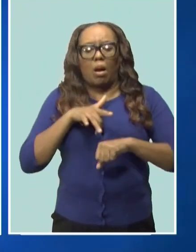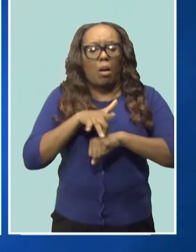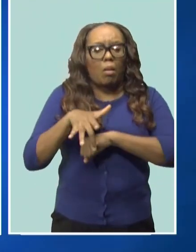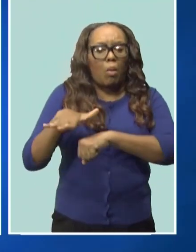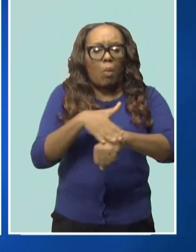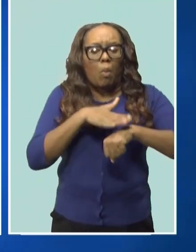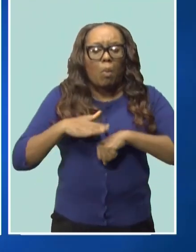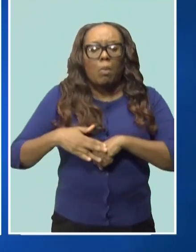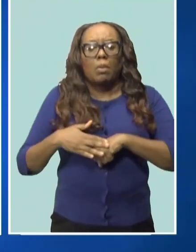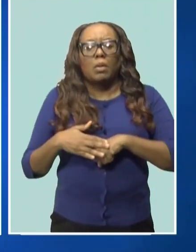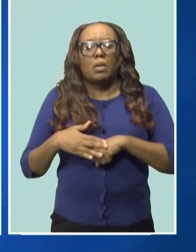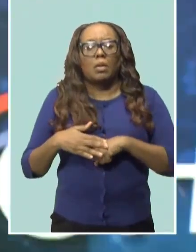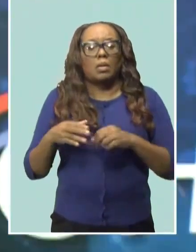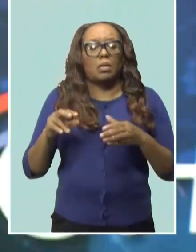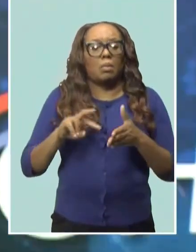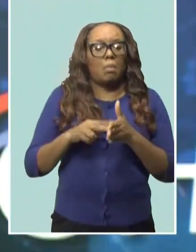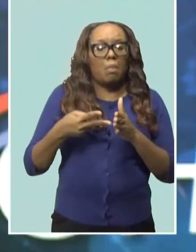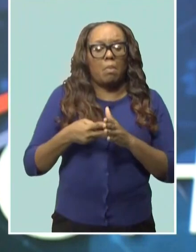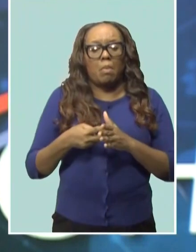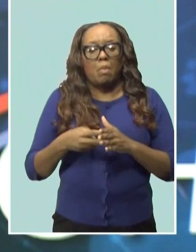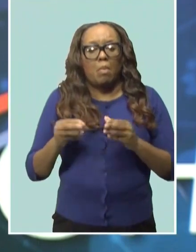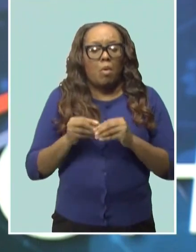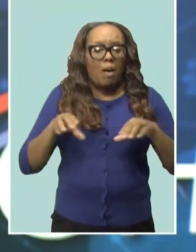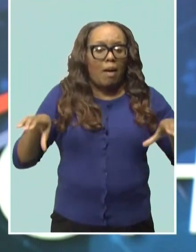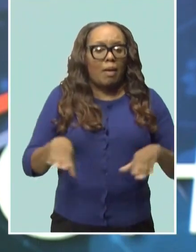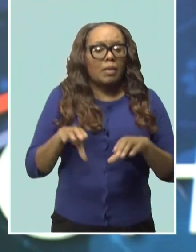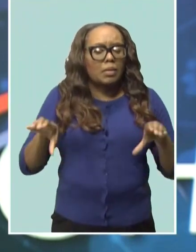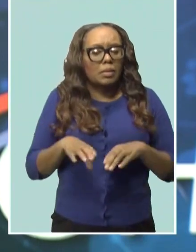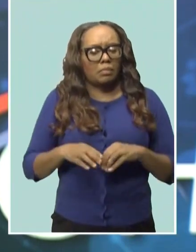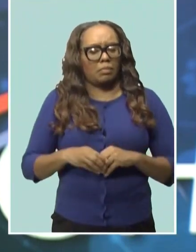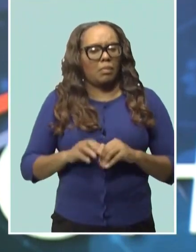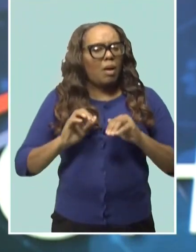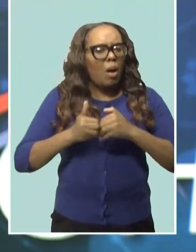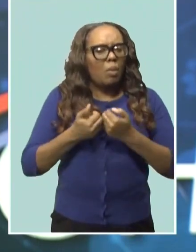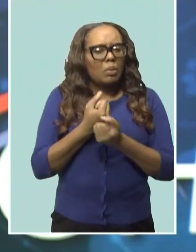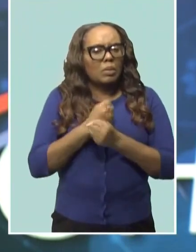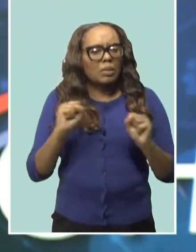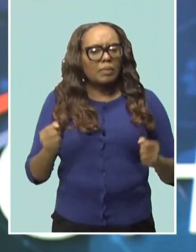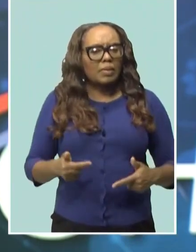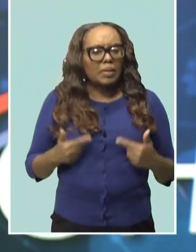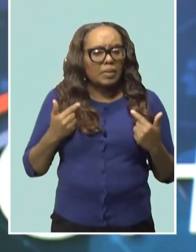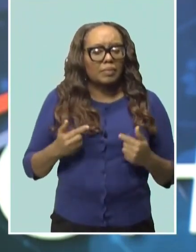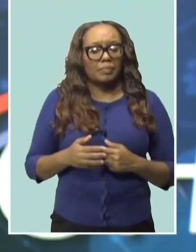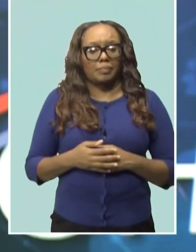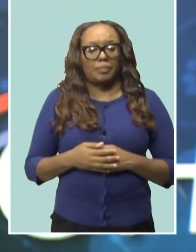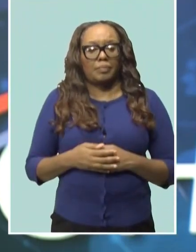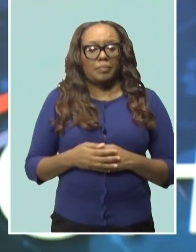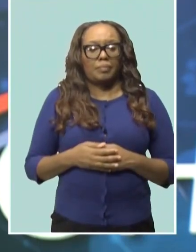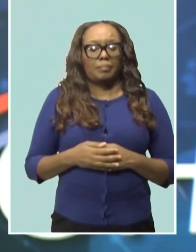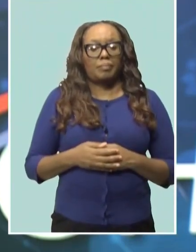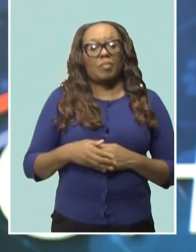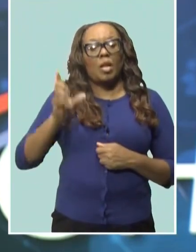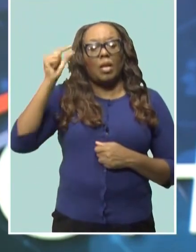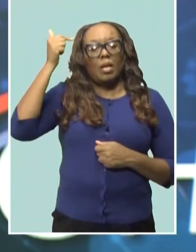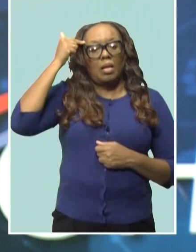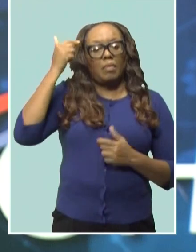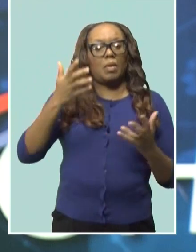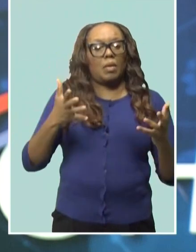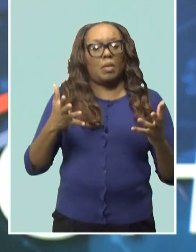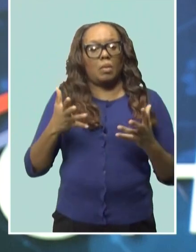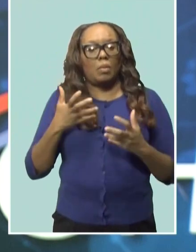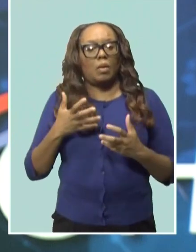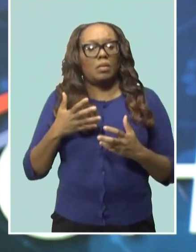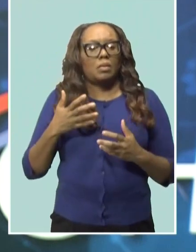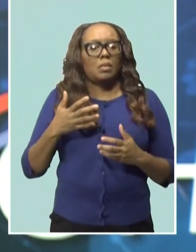action and save lives? Meanwhile, we're being told government is considering the introduction of regulations to encourage people